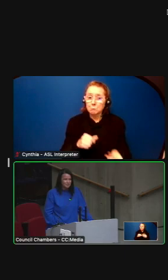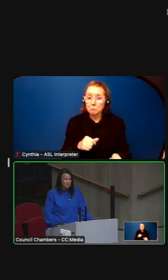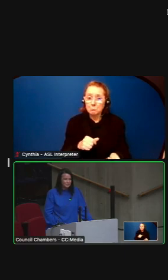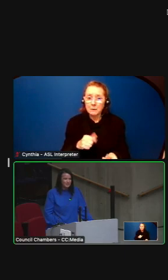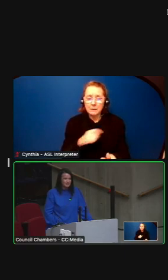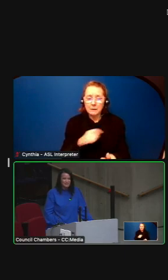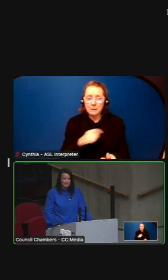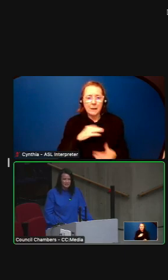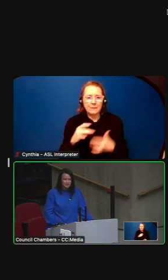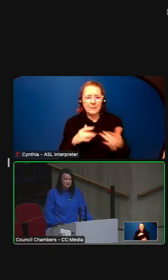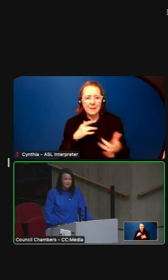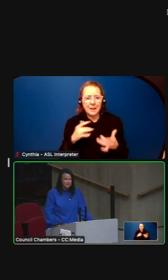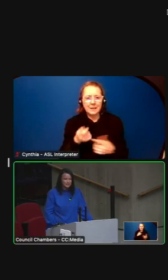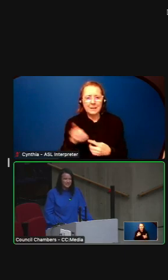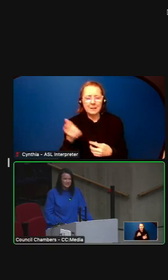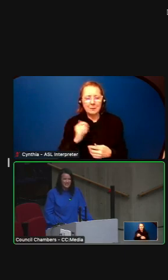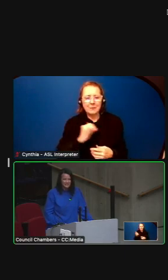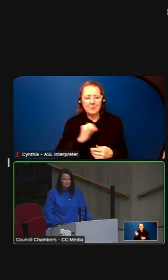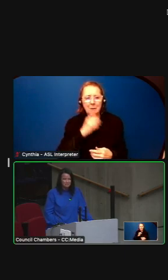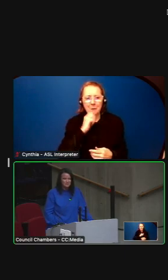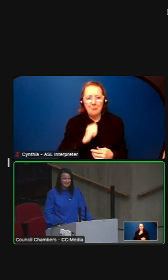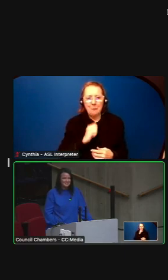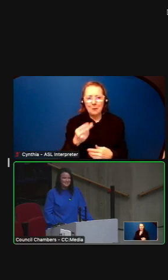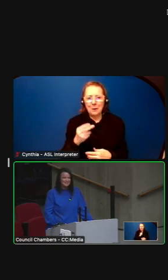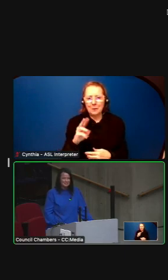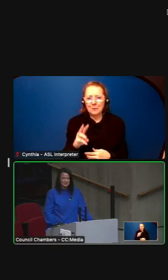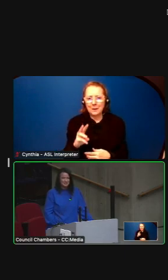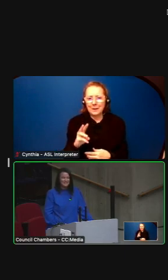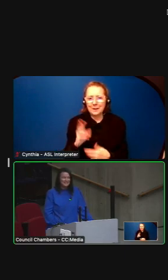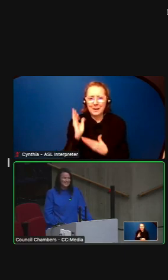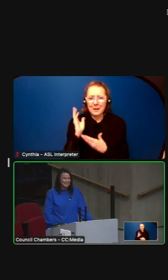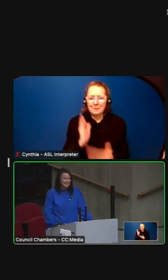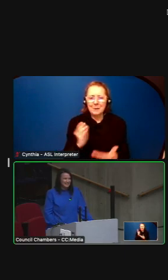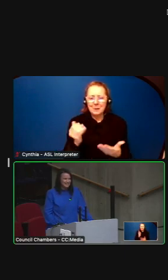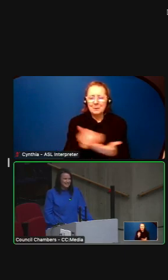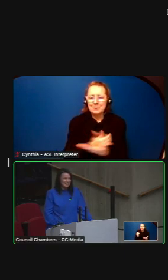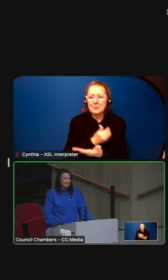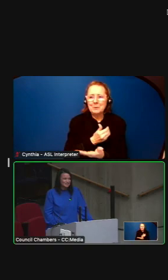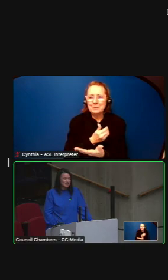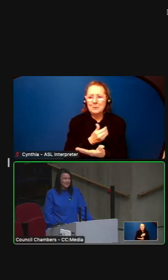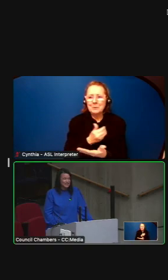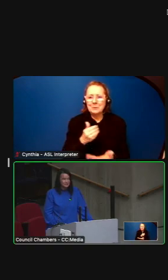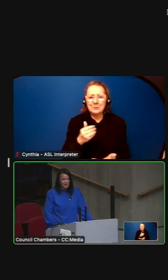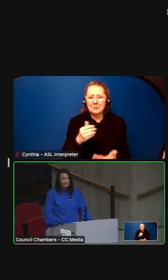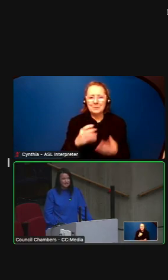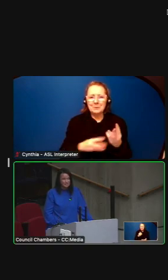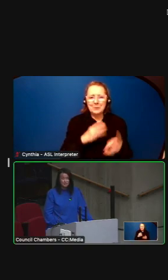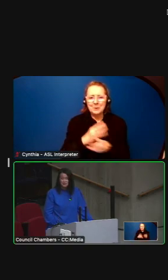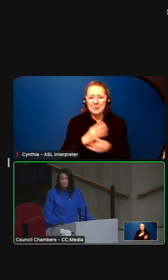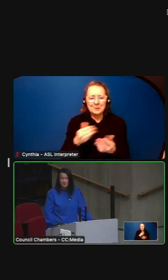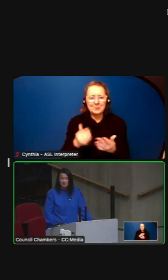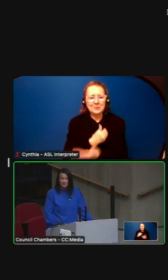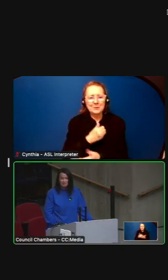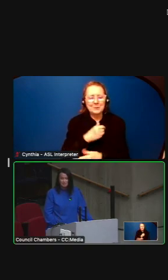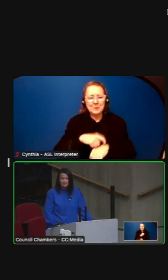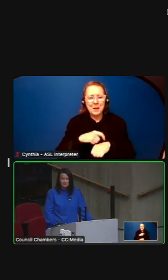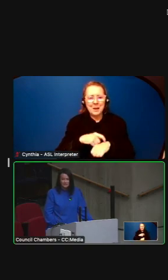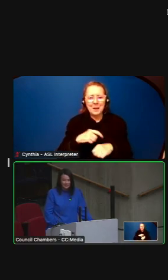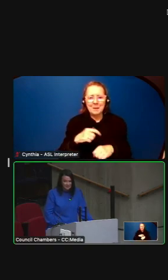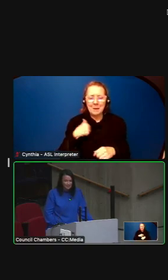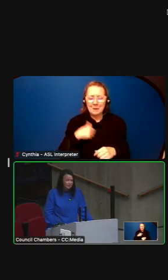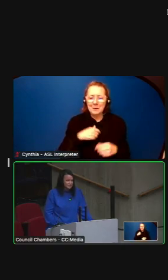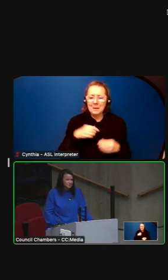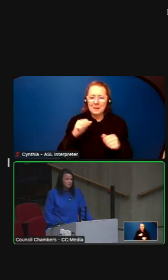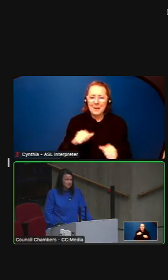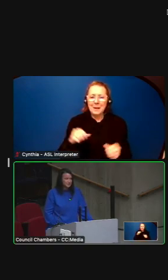our 25 plus year old hardware and bring into the new era, and that will actually streamline our capability, and I